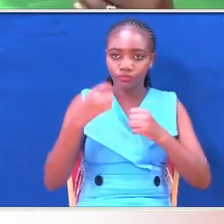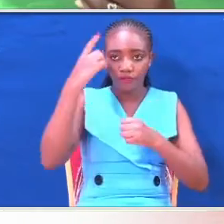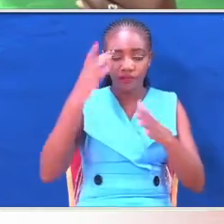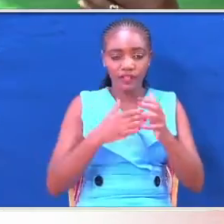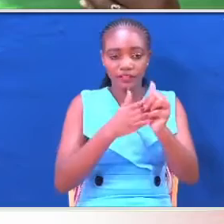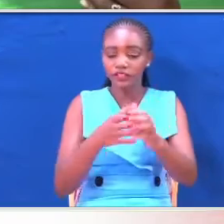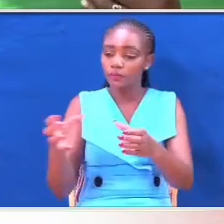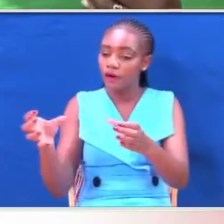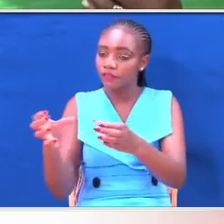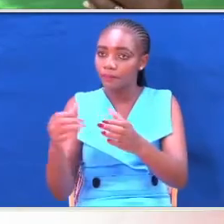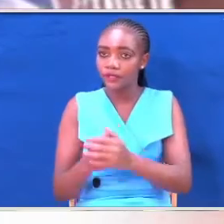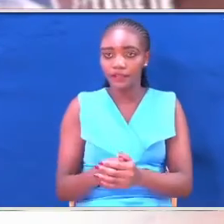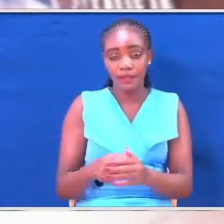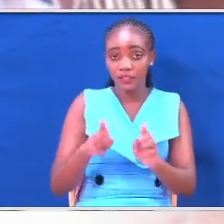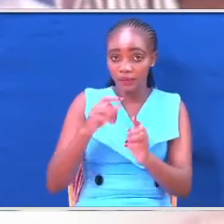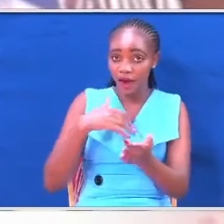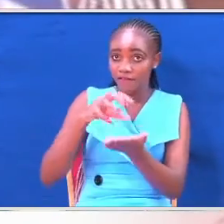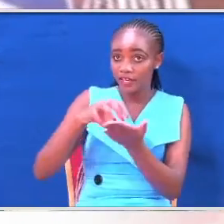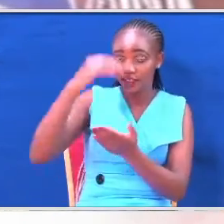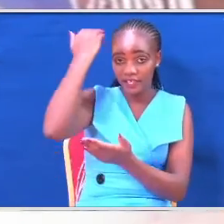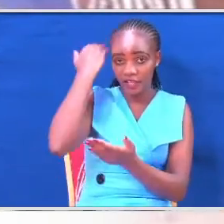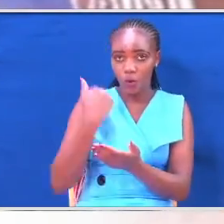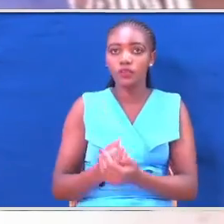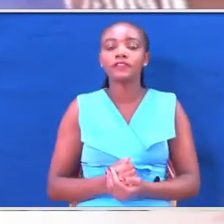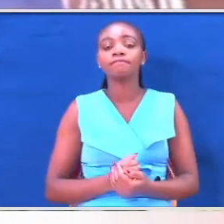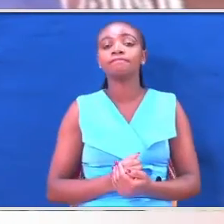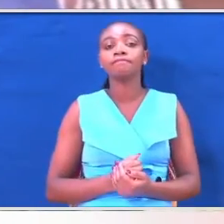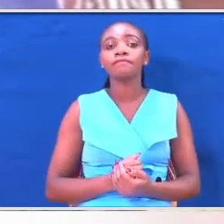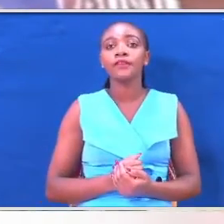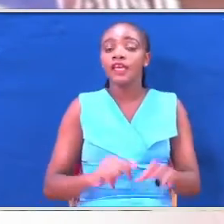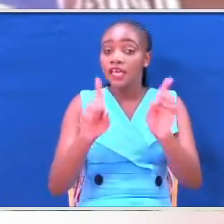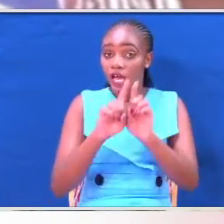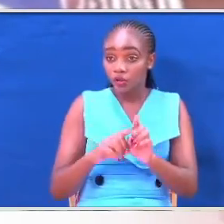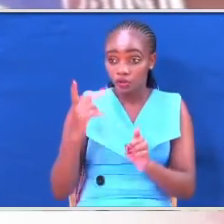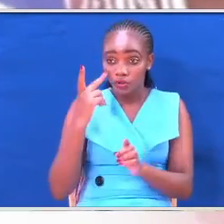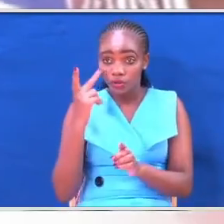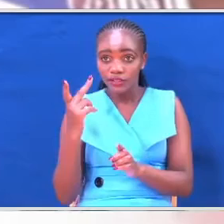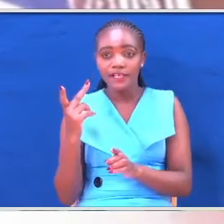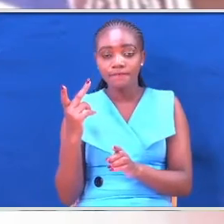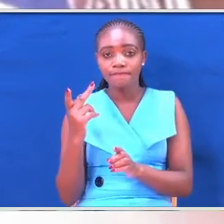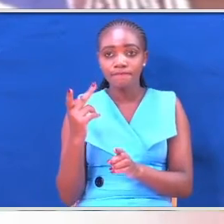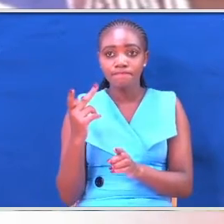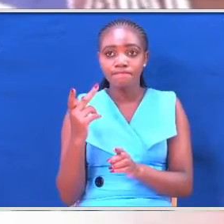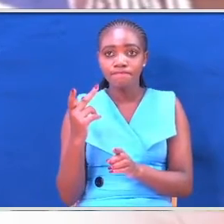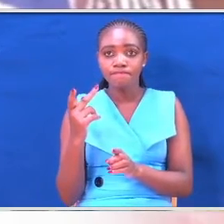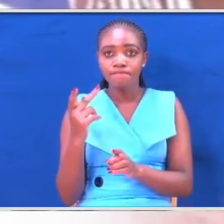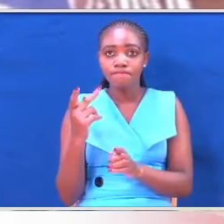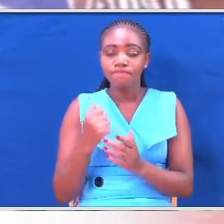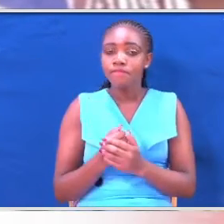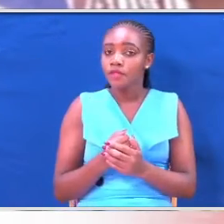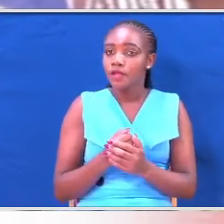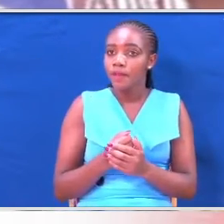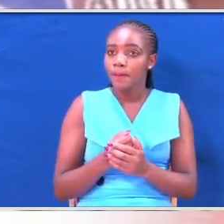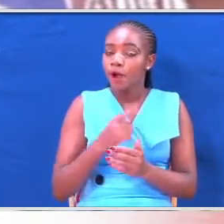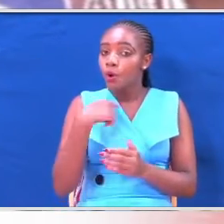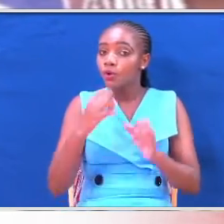party pending in court. And you've been seeing yours truly here, who fields candidates for Ford Kenya, who speaks